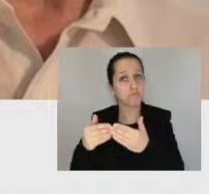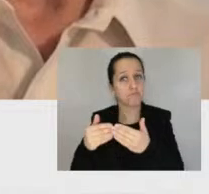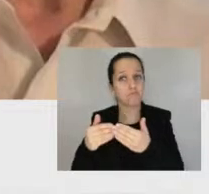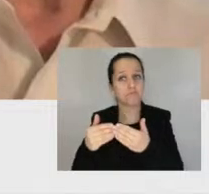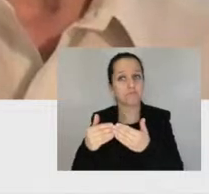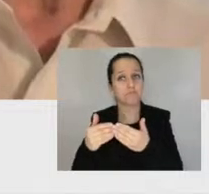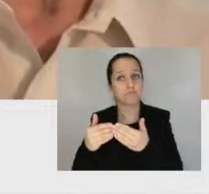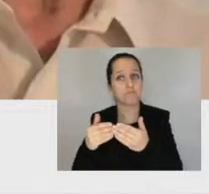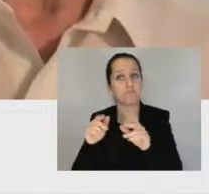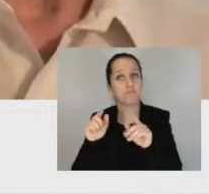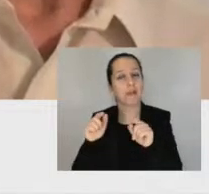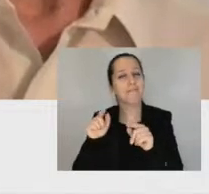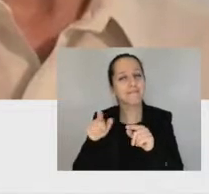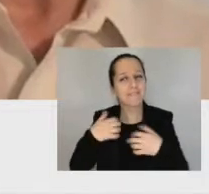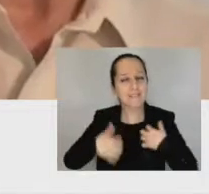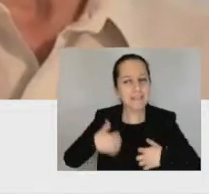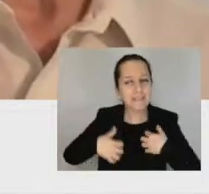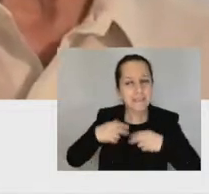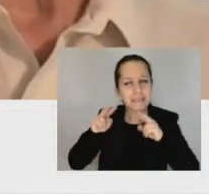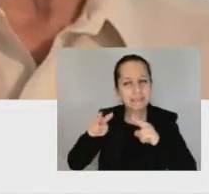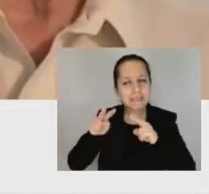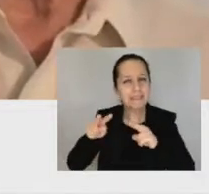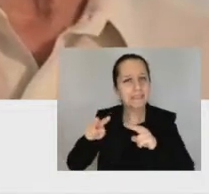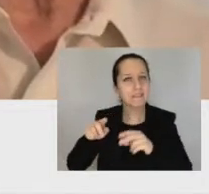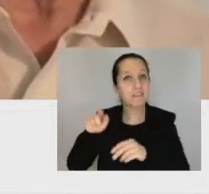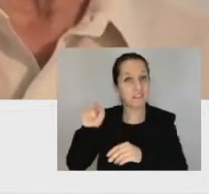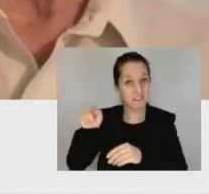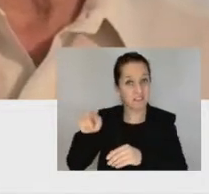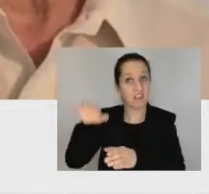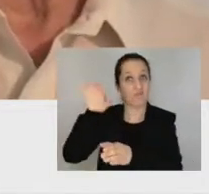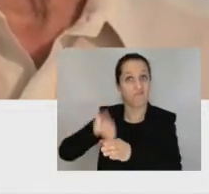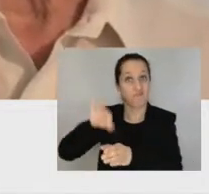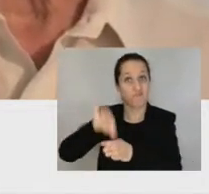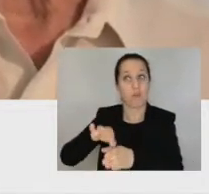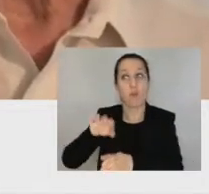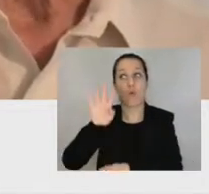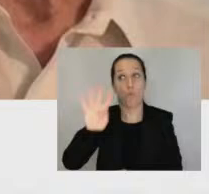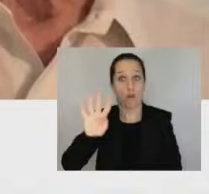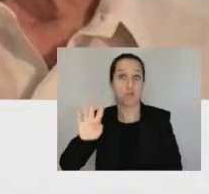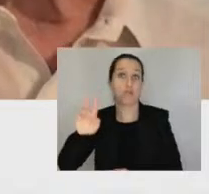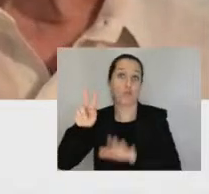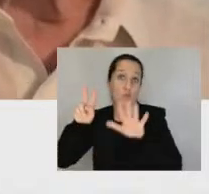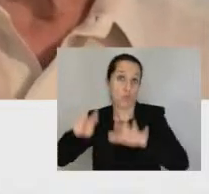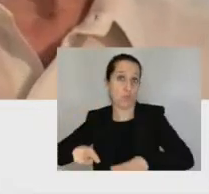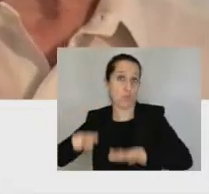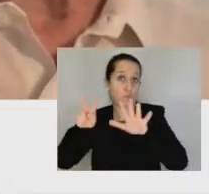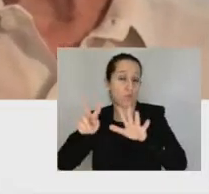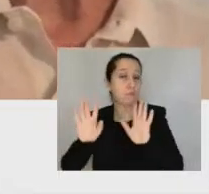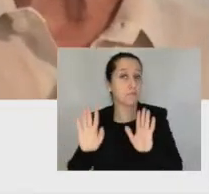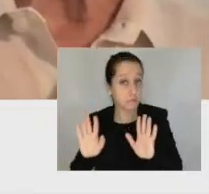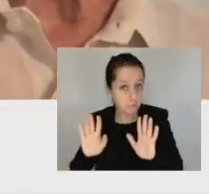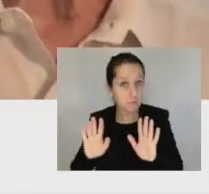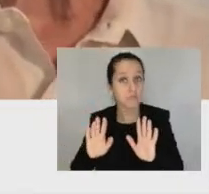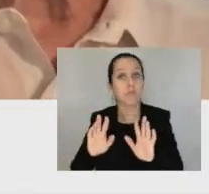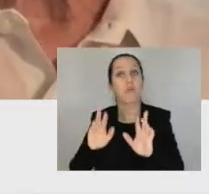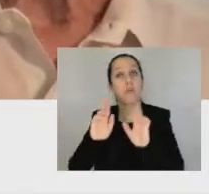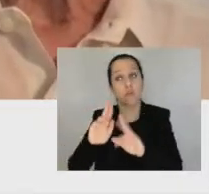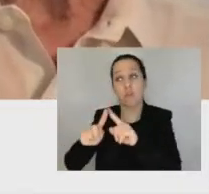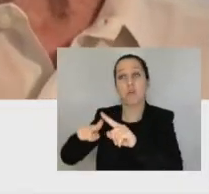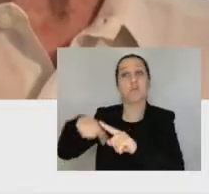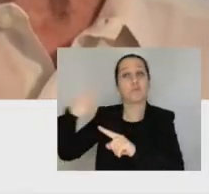This does give me hope. Let me finish with a quote from Václav Havel. You remember he was the